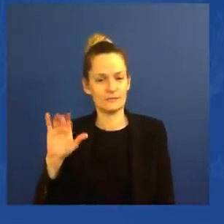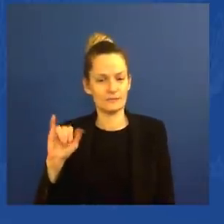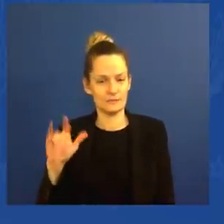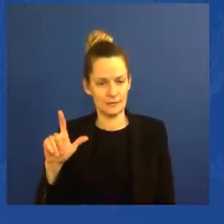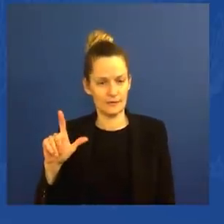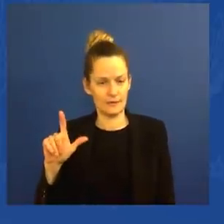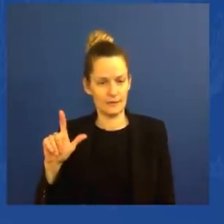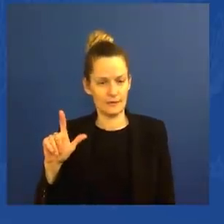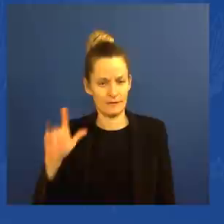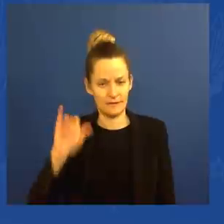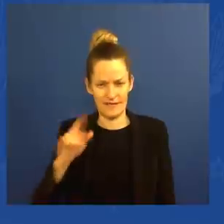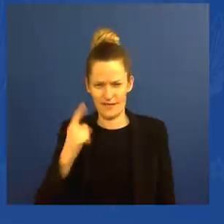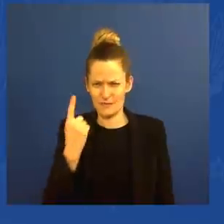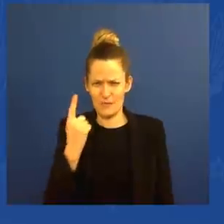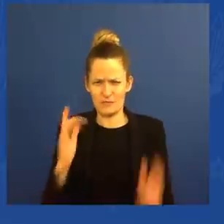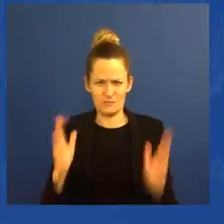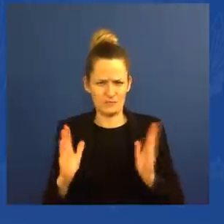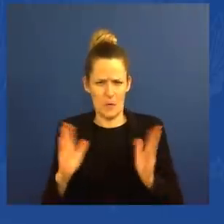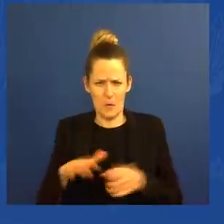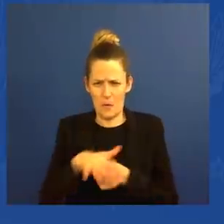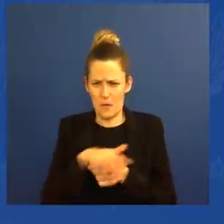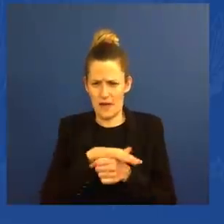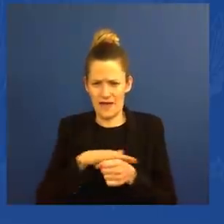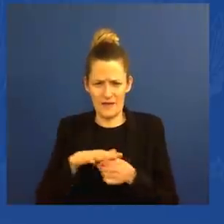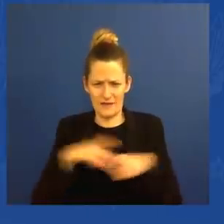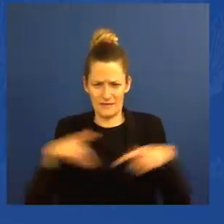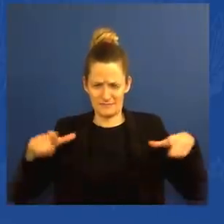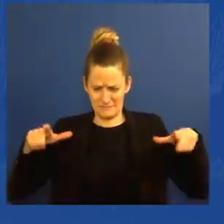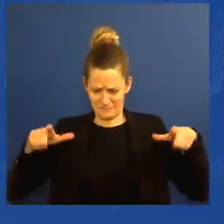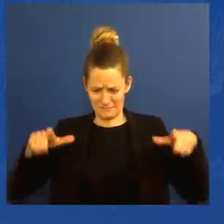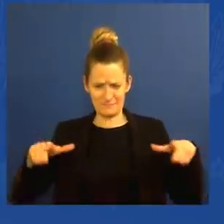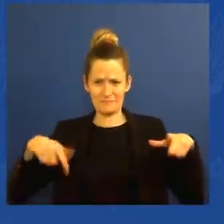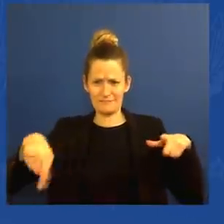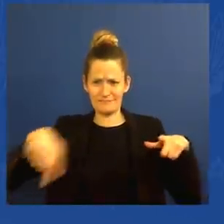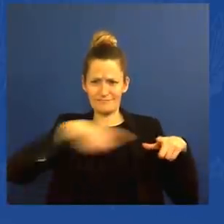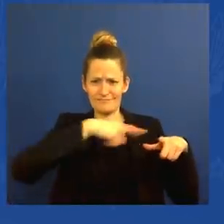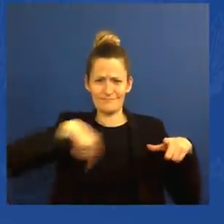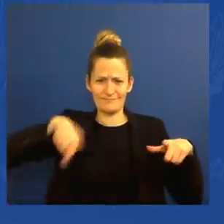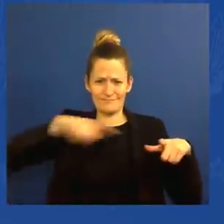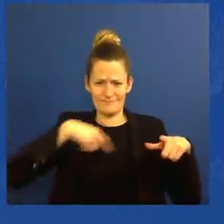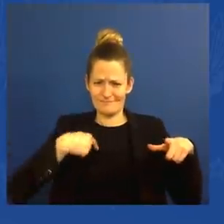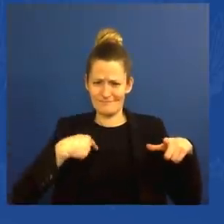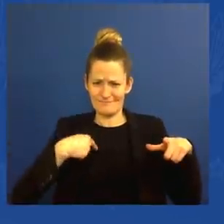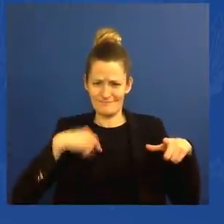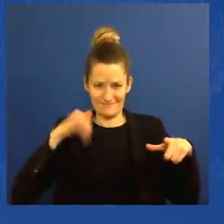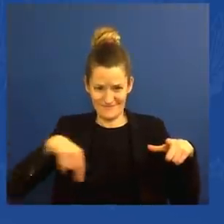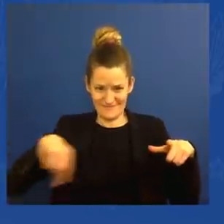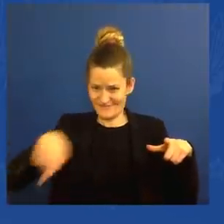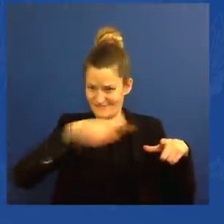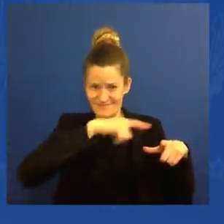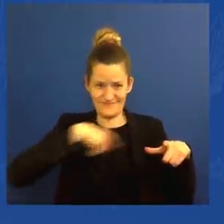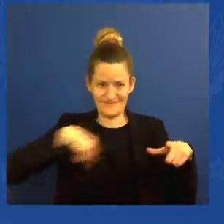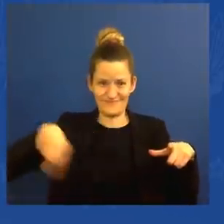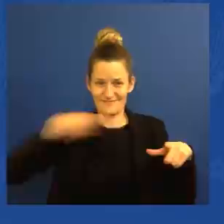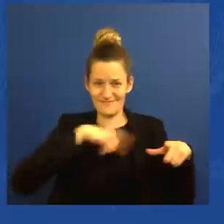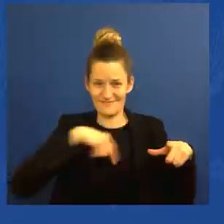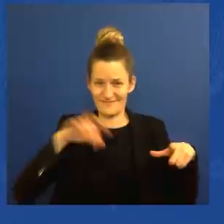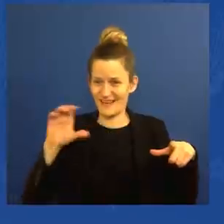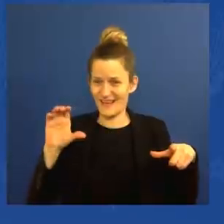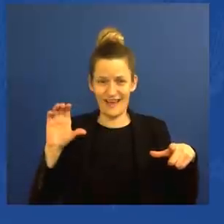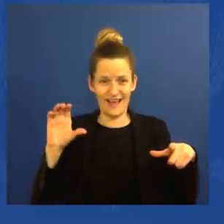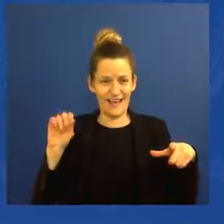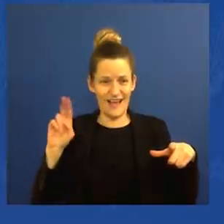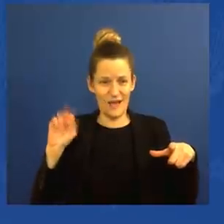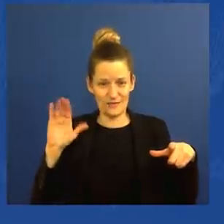councilman represents a district 7 times bigger than a state rep and 3 times bigger than a state senator.